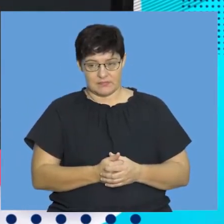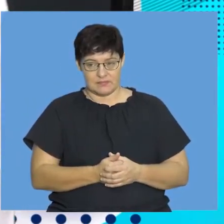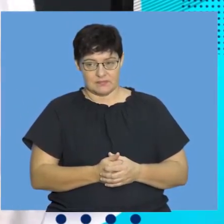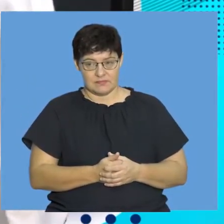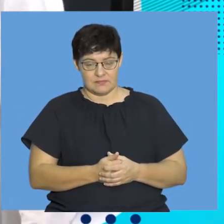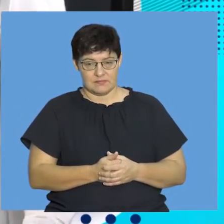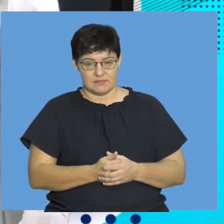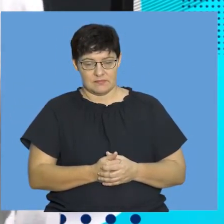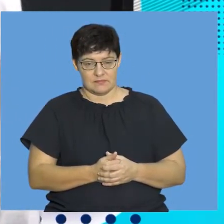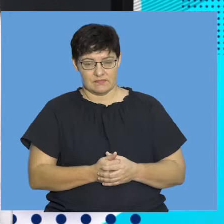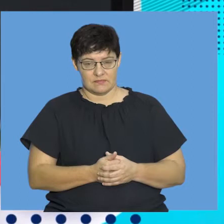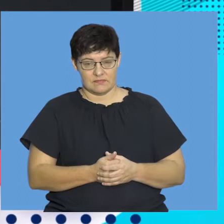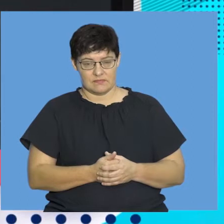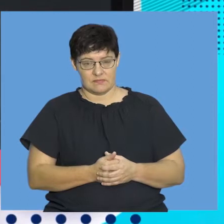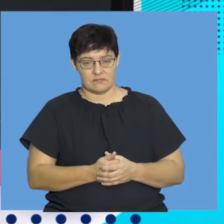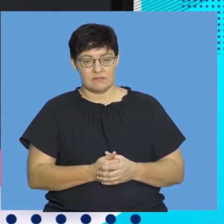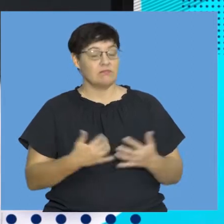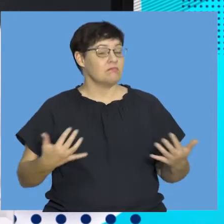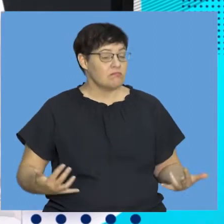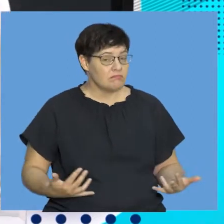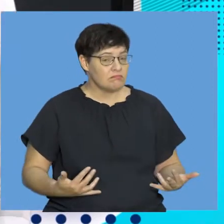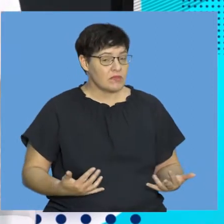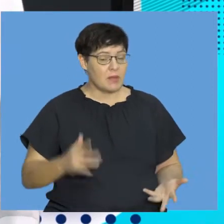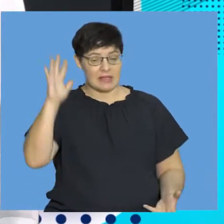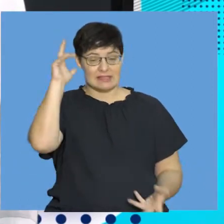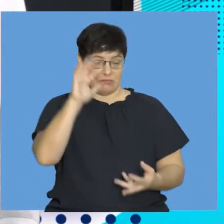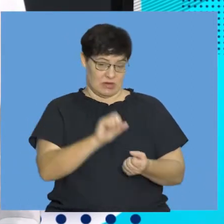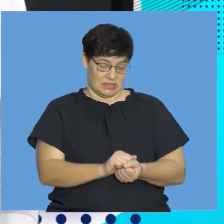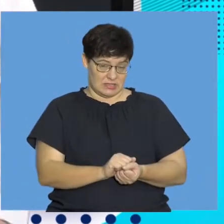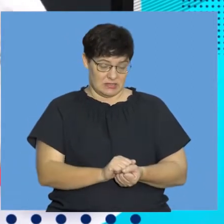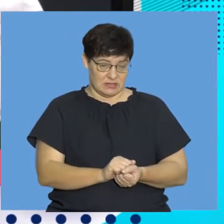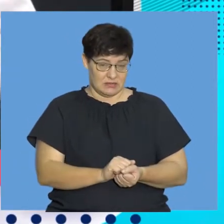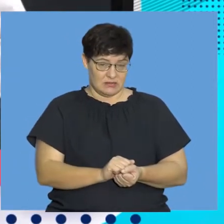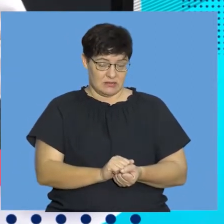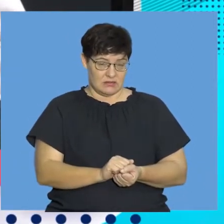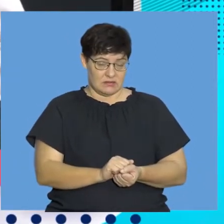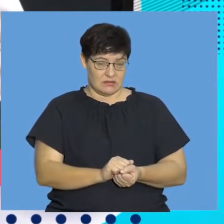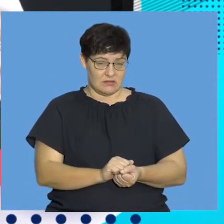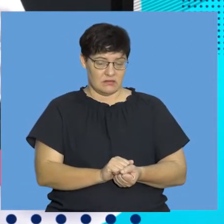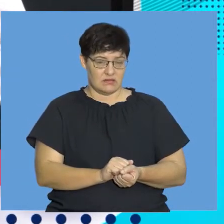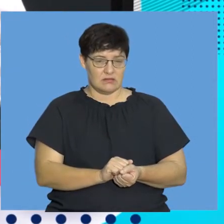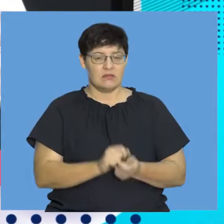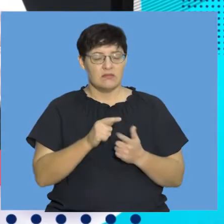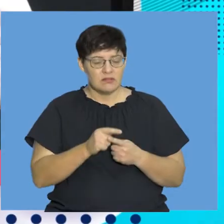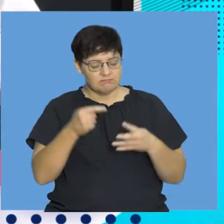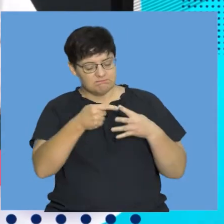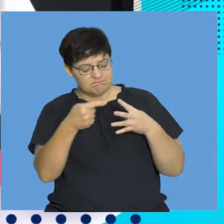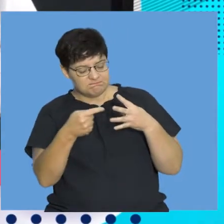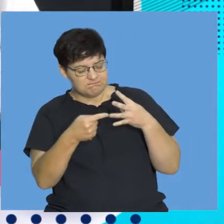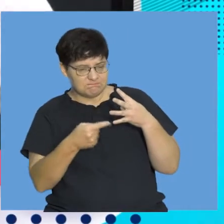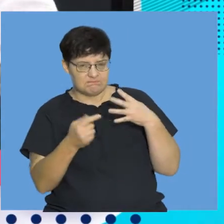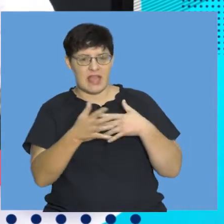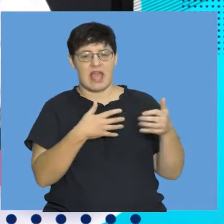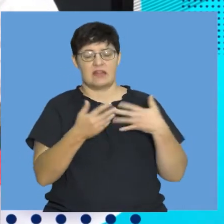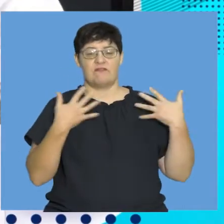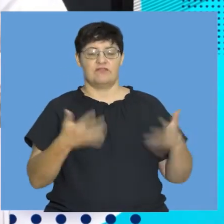So therefore, if we now have to summarize and look at all the aspects that we've dealt with so far,